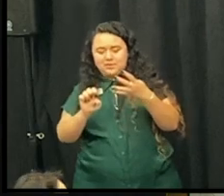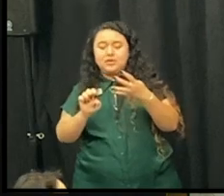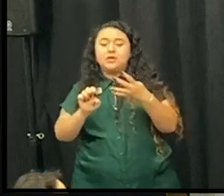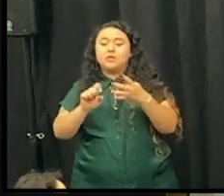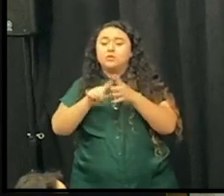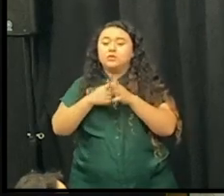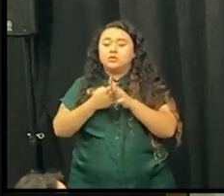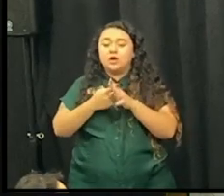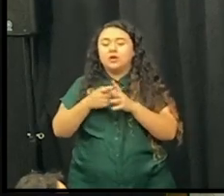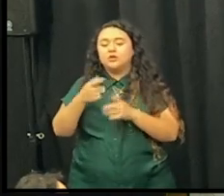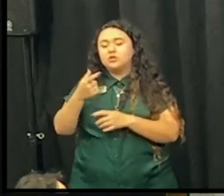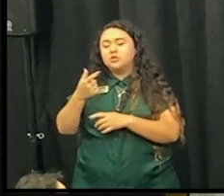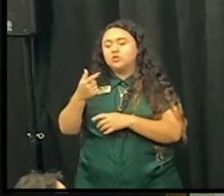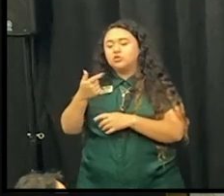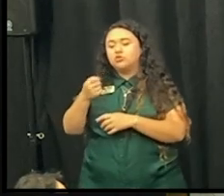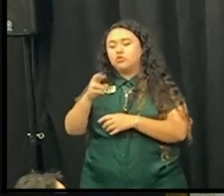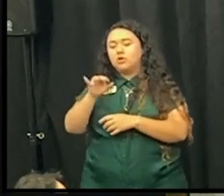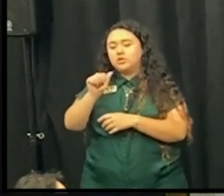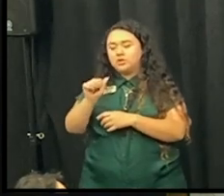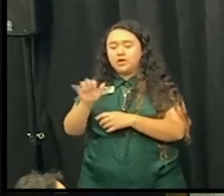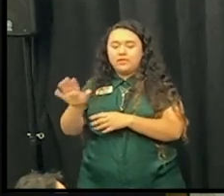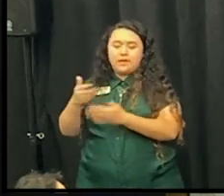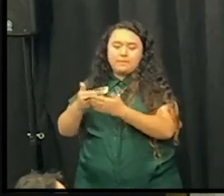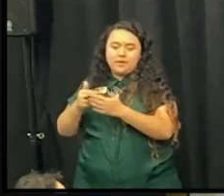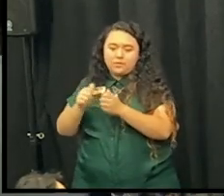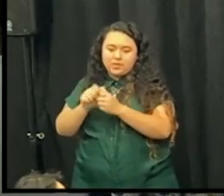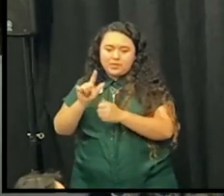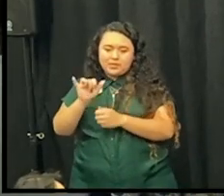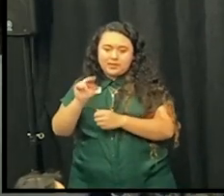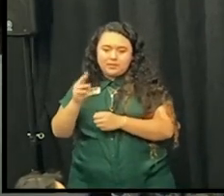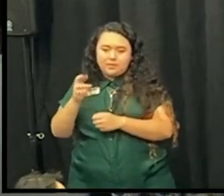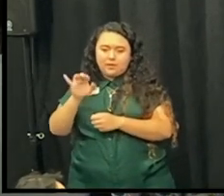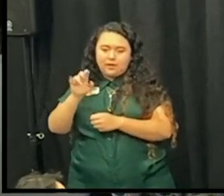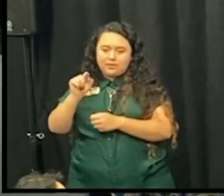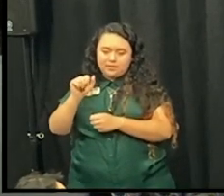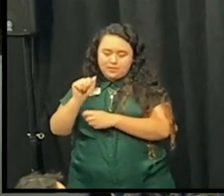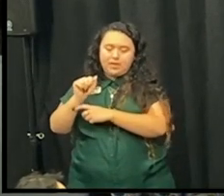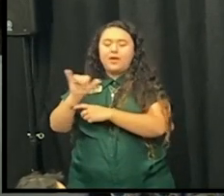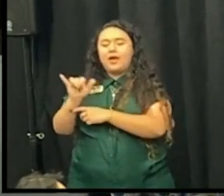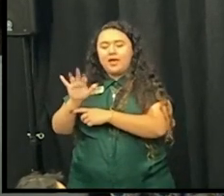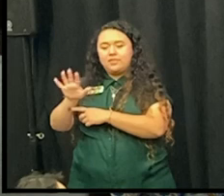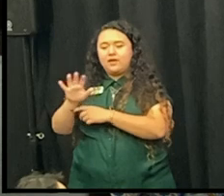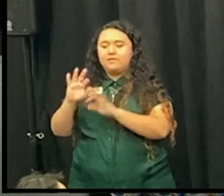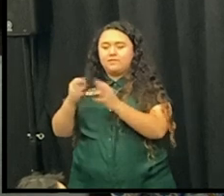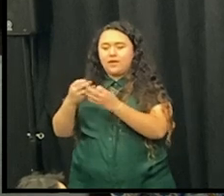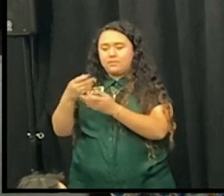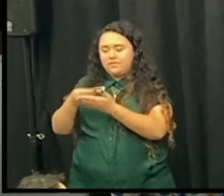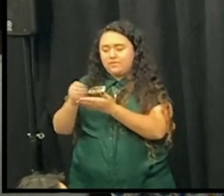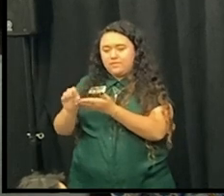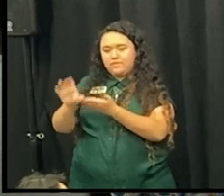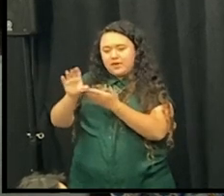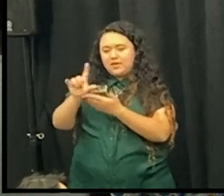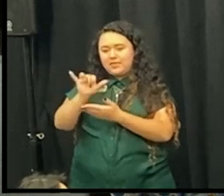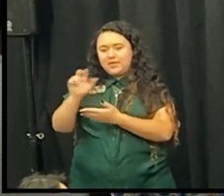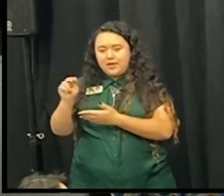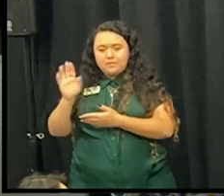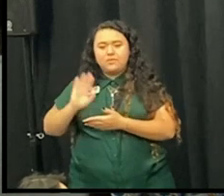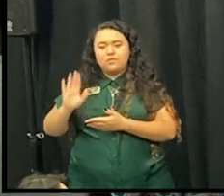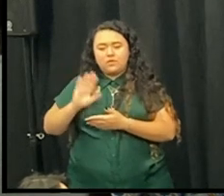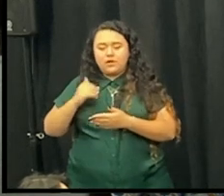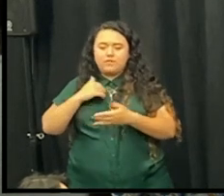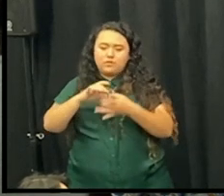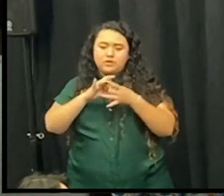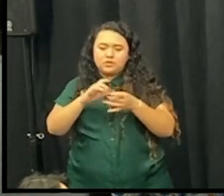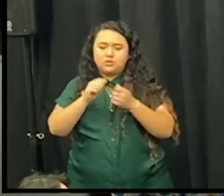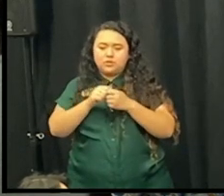Georgia's baby, along with Lin-Manuel Miranda and the Miranda Family Fund. They came together because Lin previously had a relationship